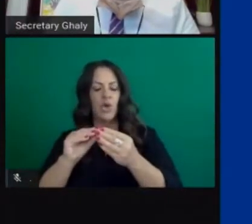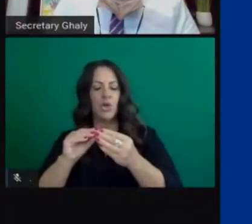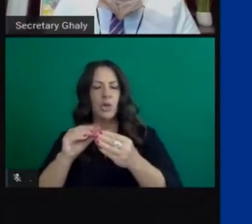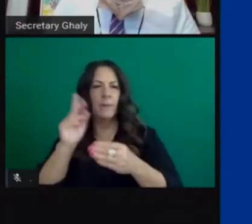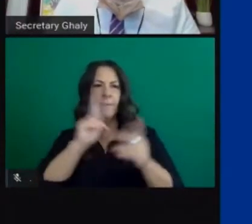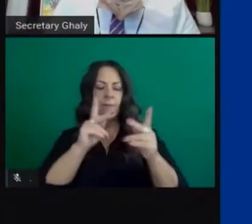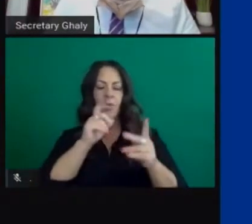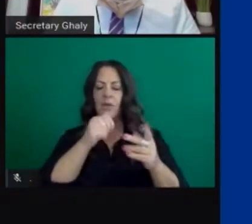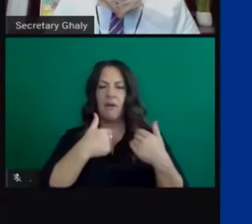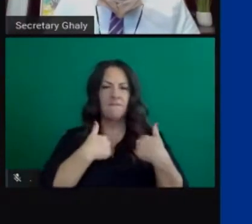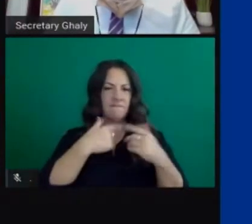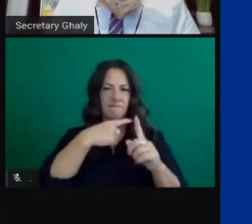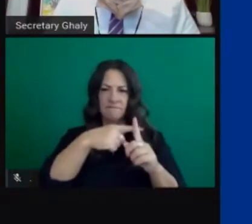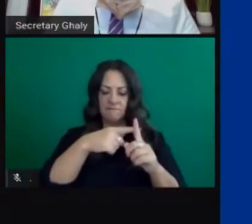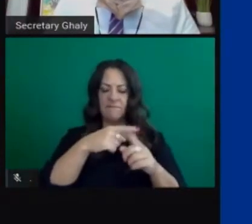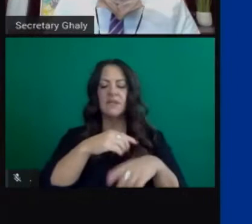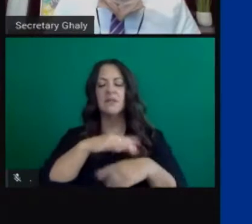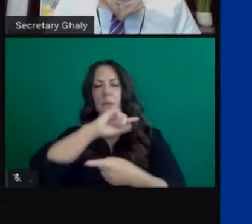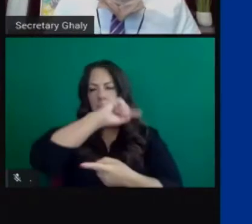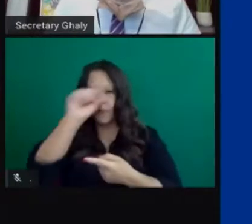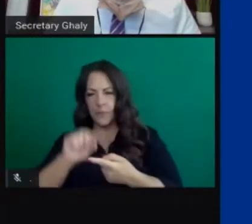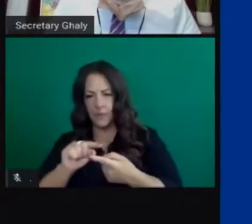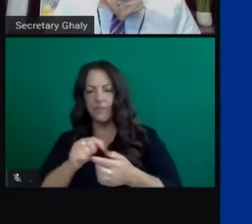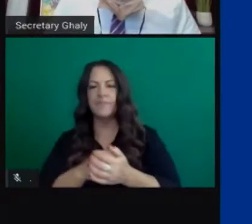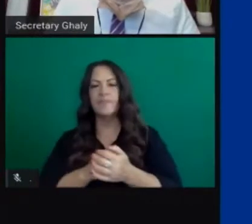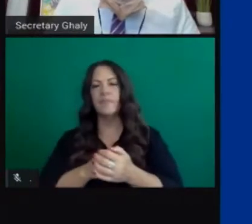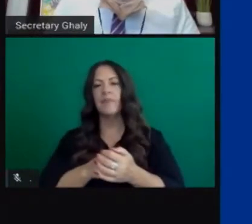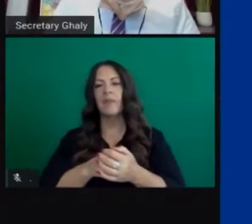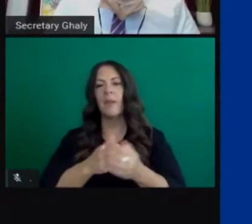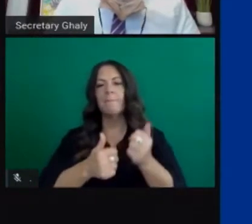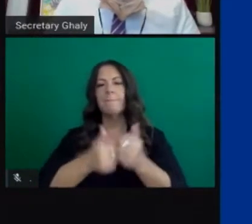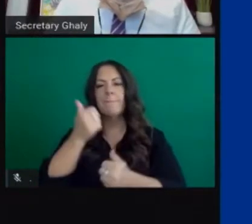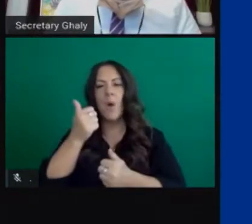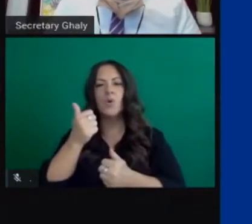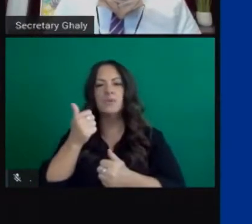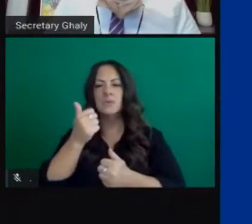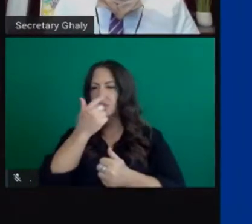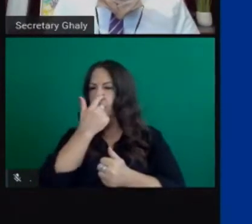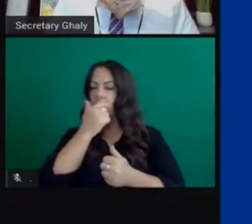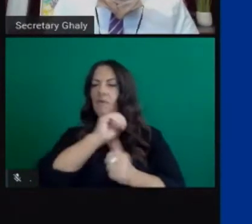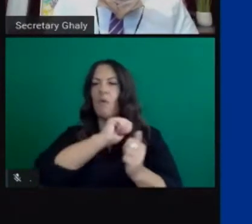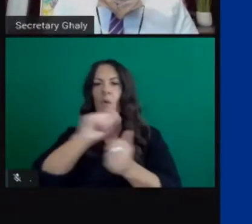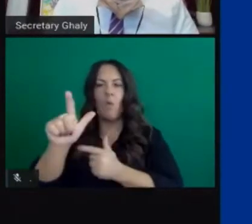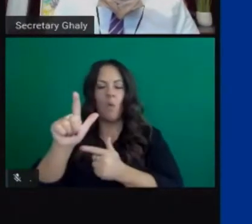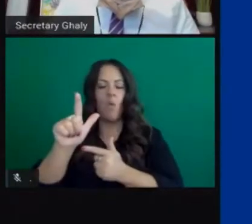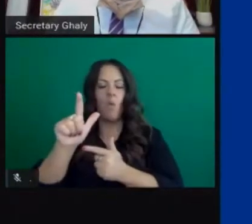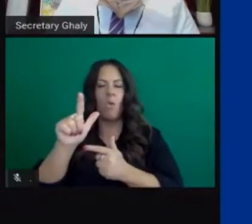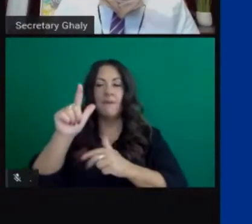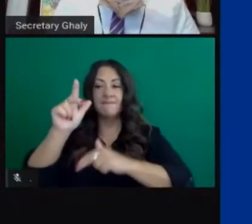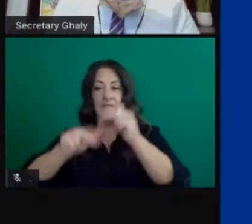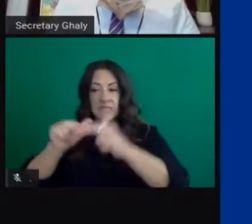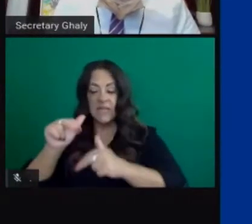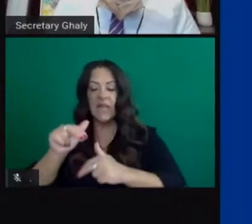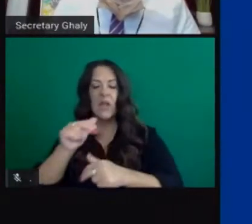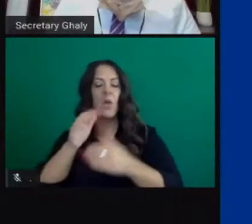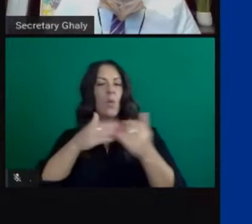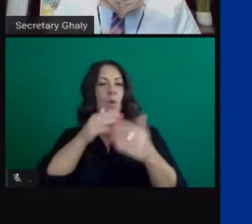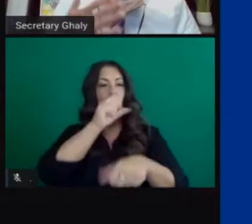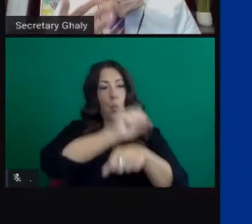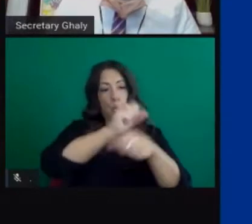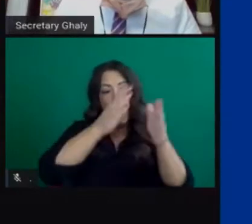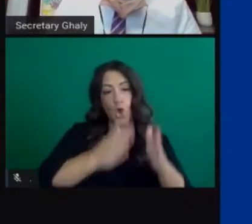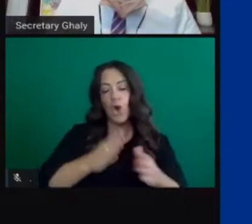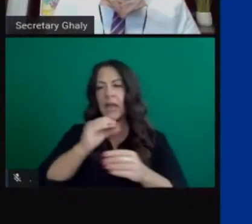a weekly basis that about a quarter of every facility staff are tested. And for every facility that turns up a positive